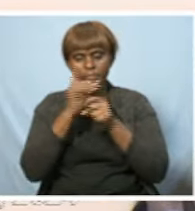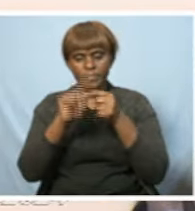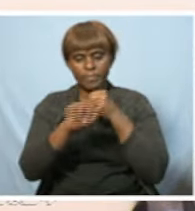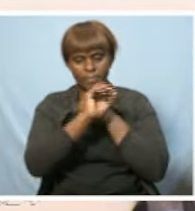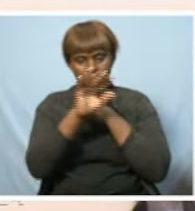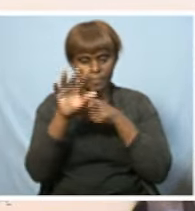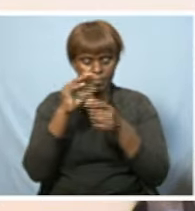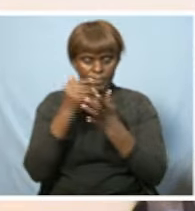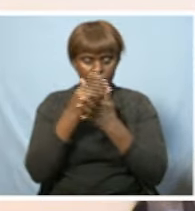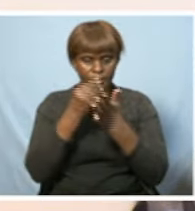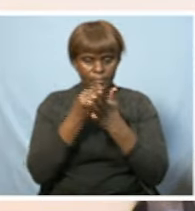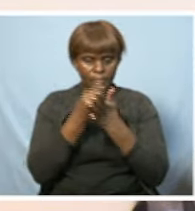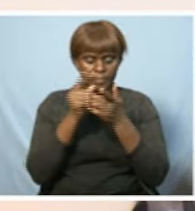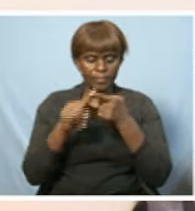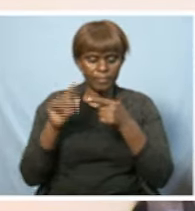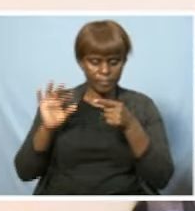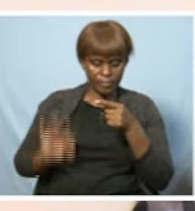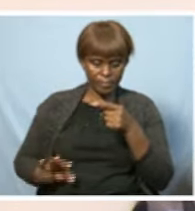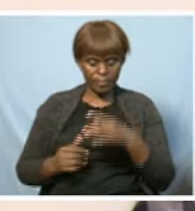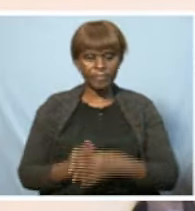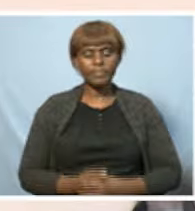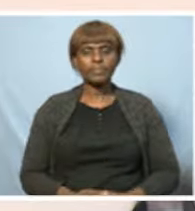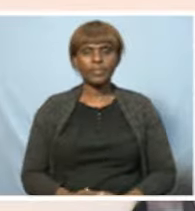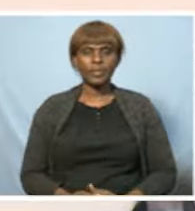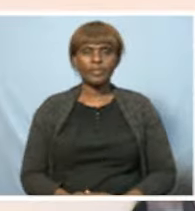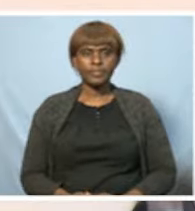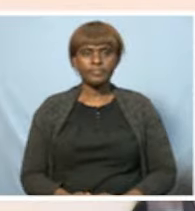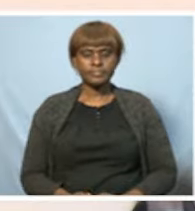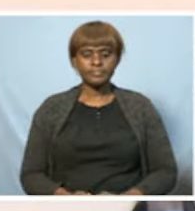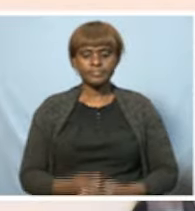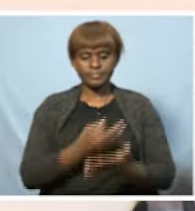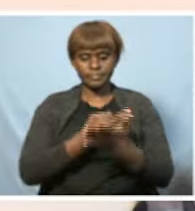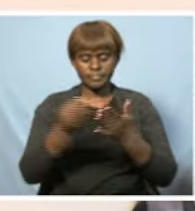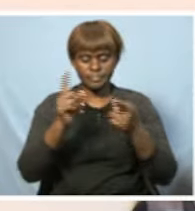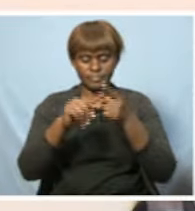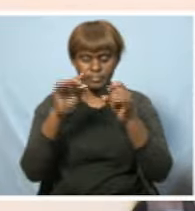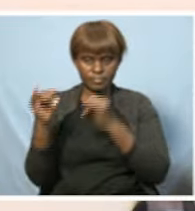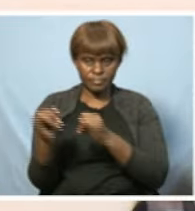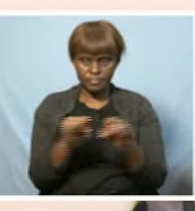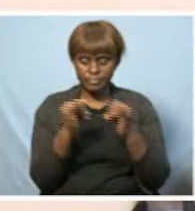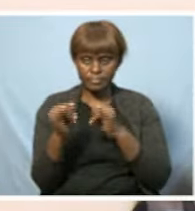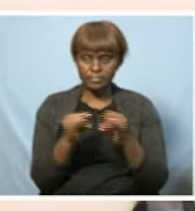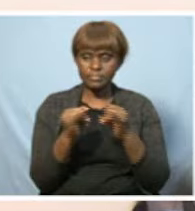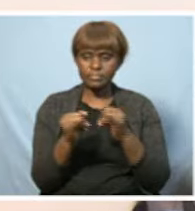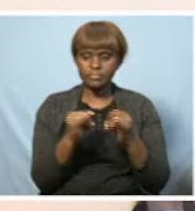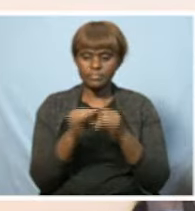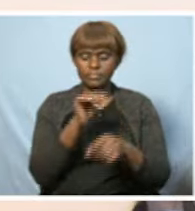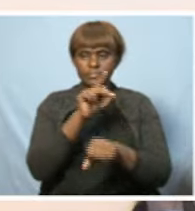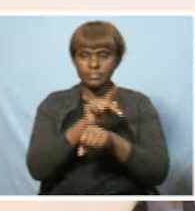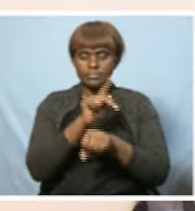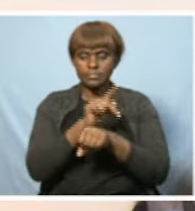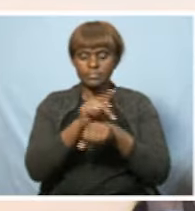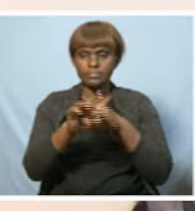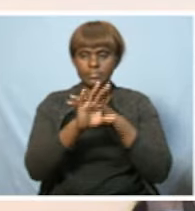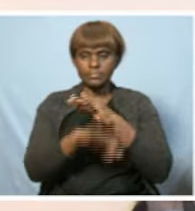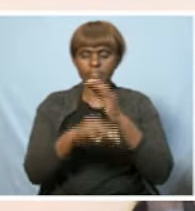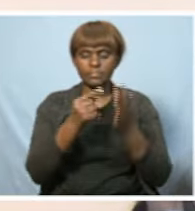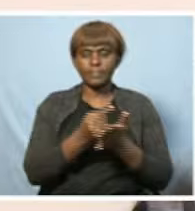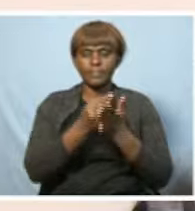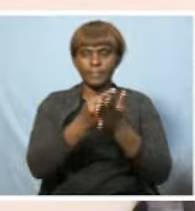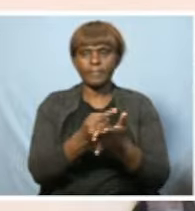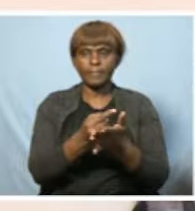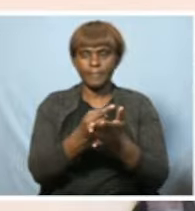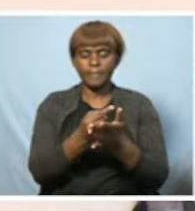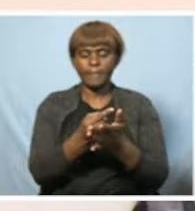funds to the beneficiaries. Okay. Failure to implement projects under the grants.